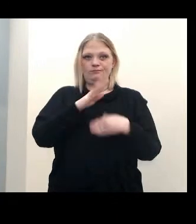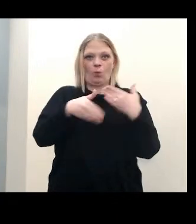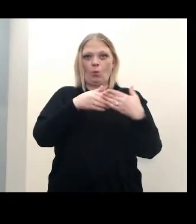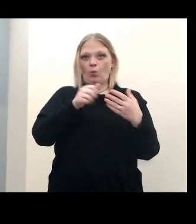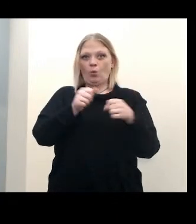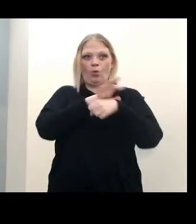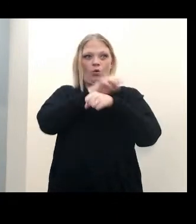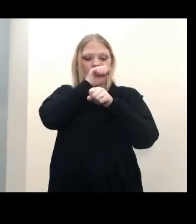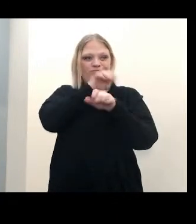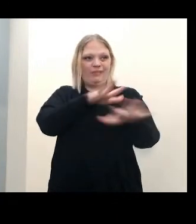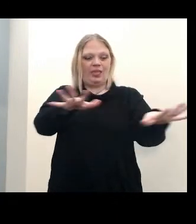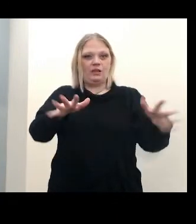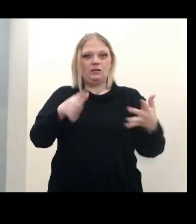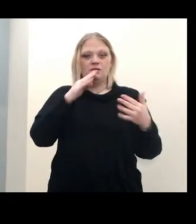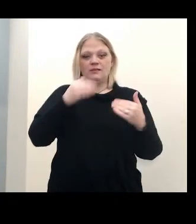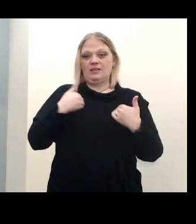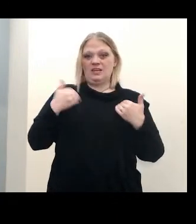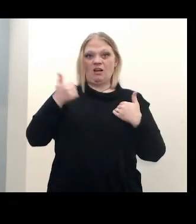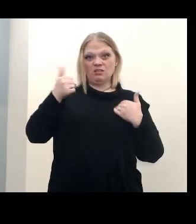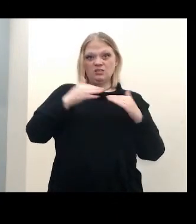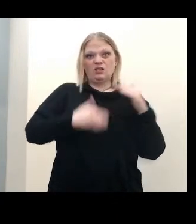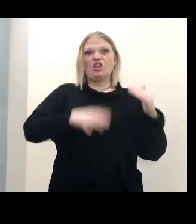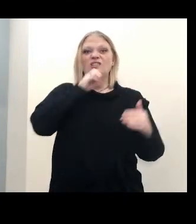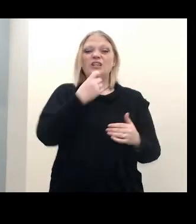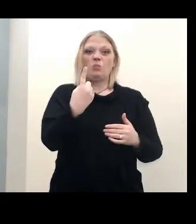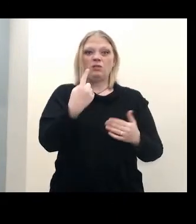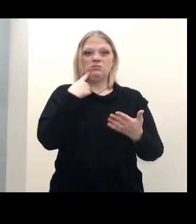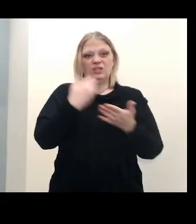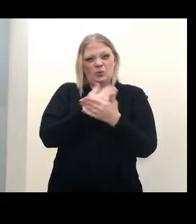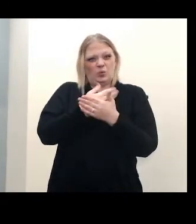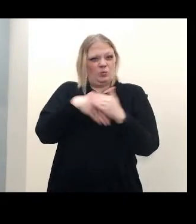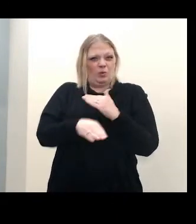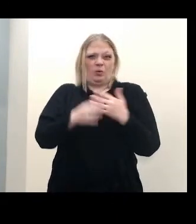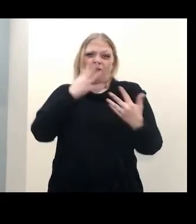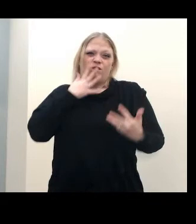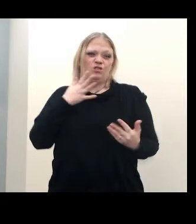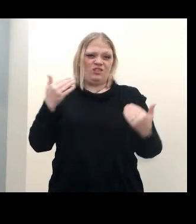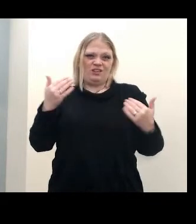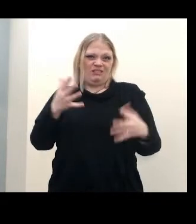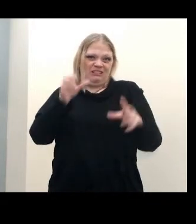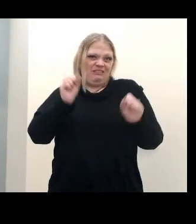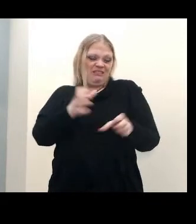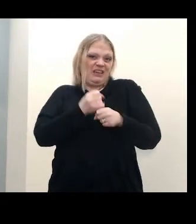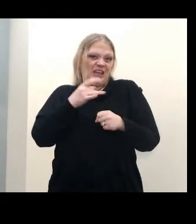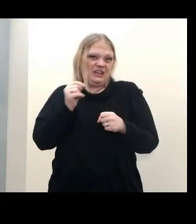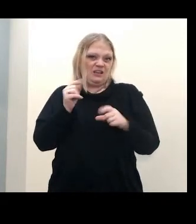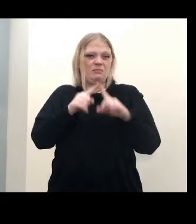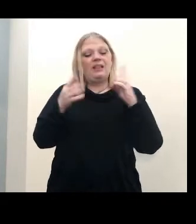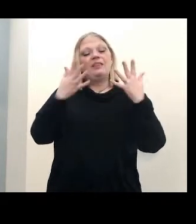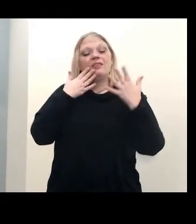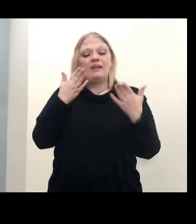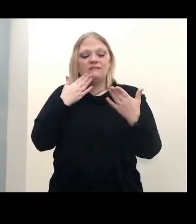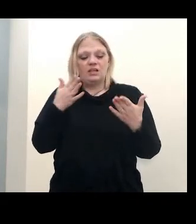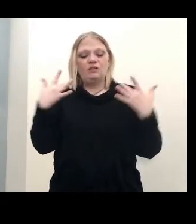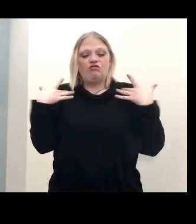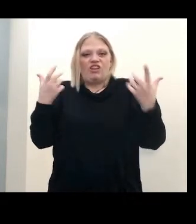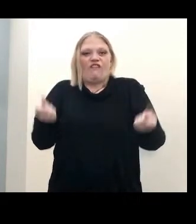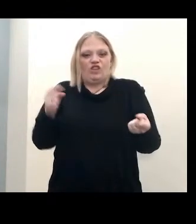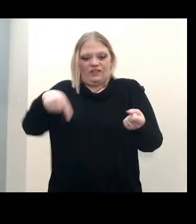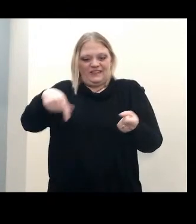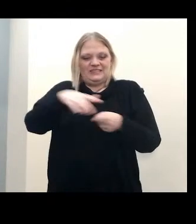the youngest patient was under the age of 1. Newborns, unfortunately, have had COVID-19. Though thankfully all seem to have recovered in our